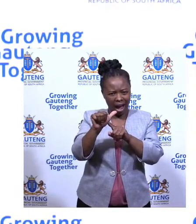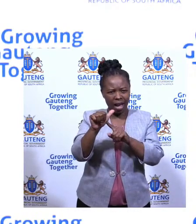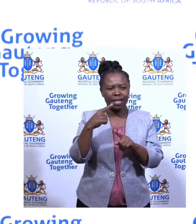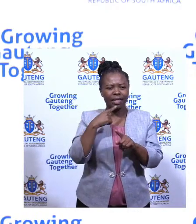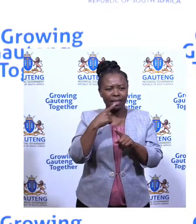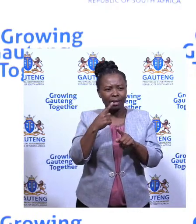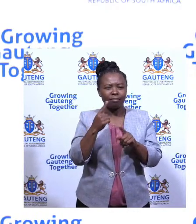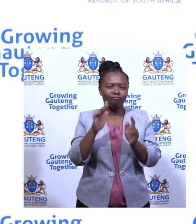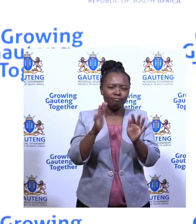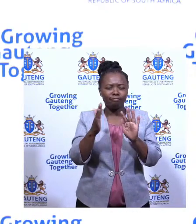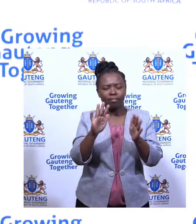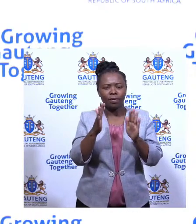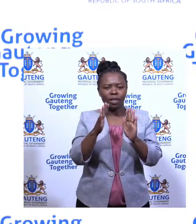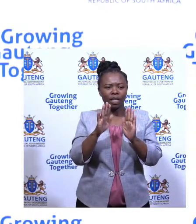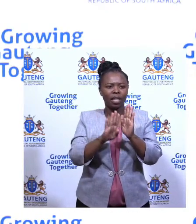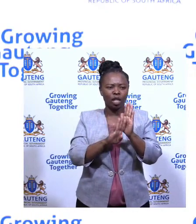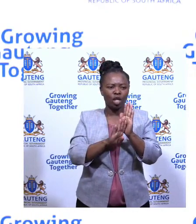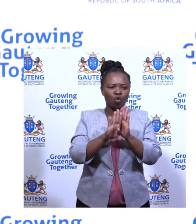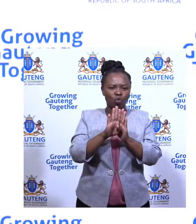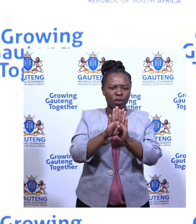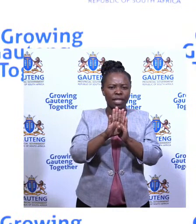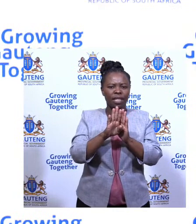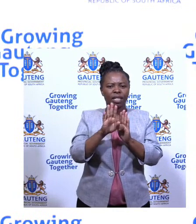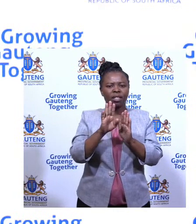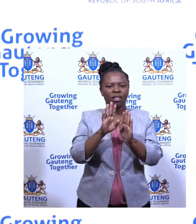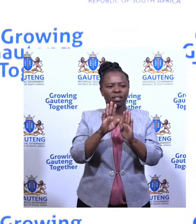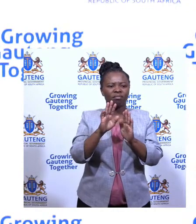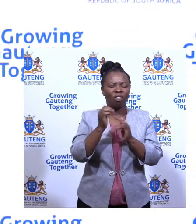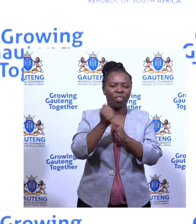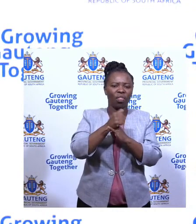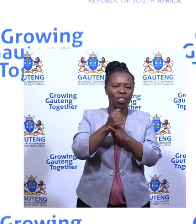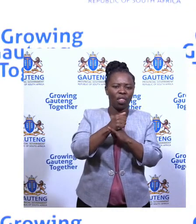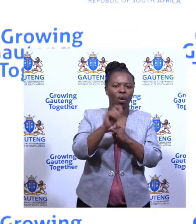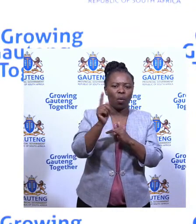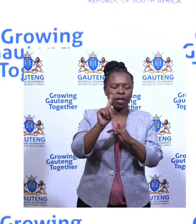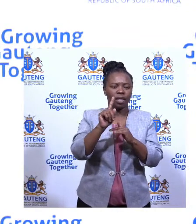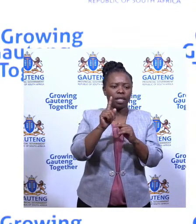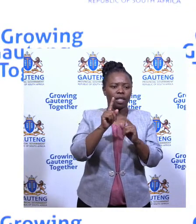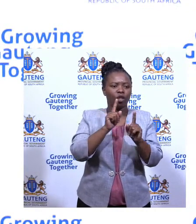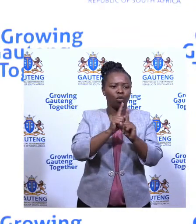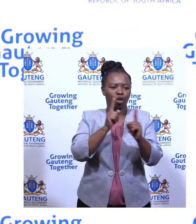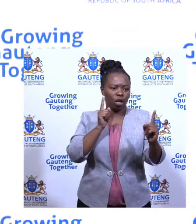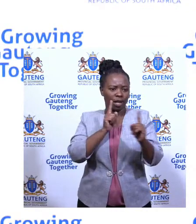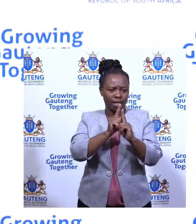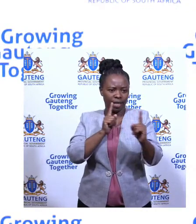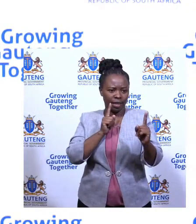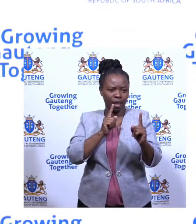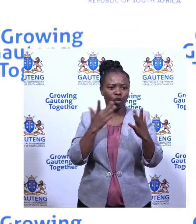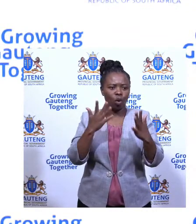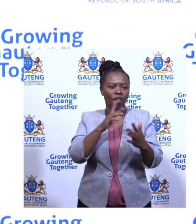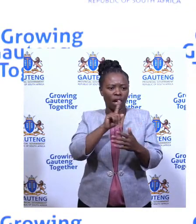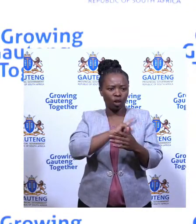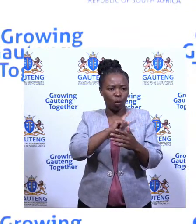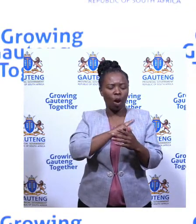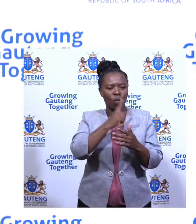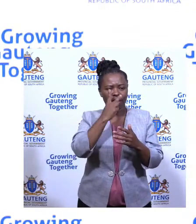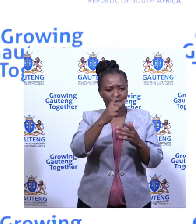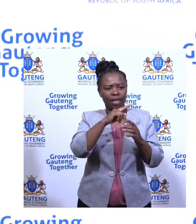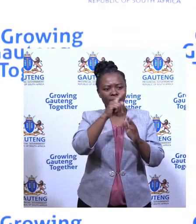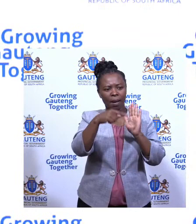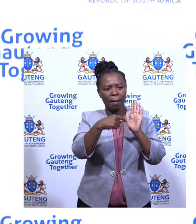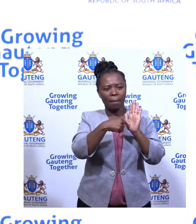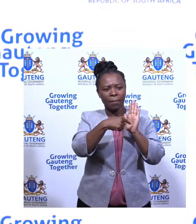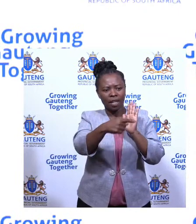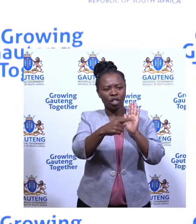probably been increased adherence to social distancing and non-pharmaceutical interventions. And that's probably why we're seeing the picture, as well as all